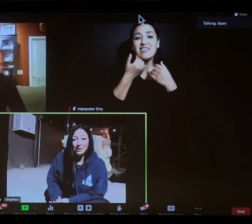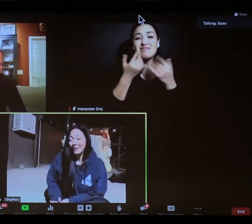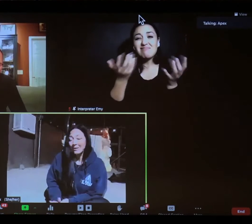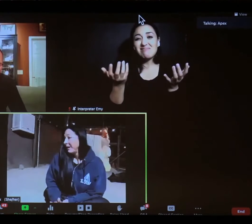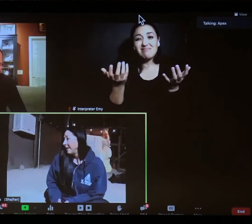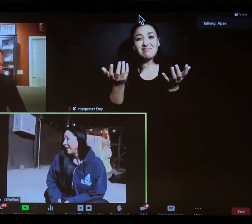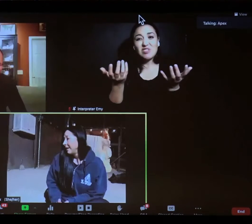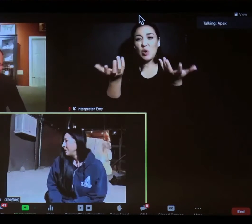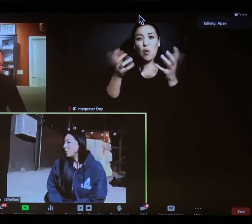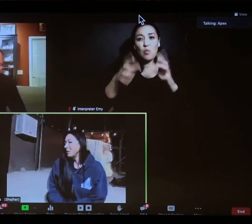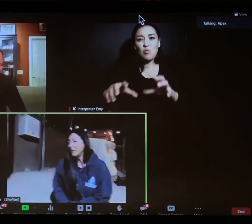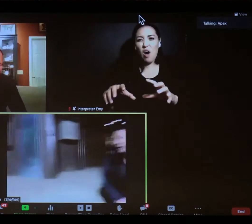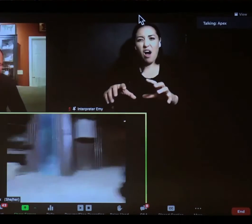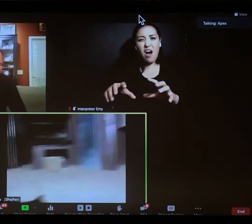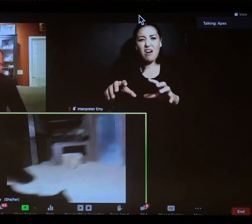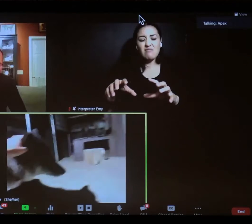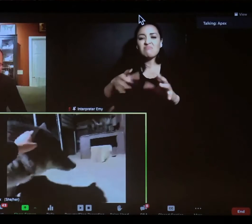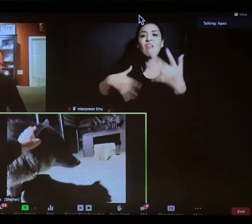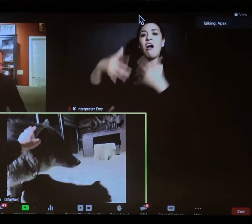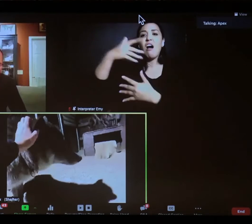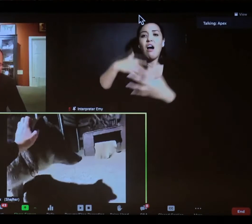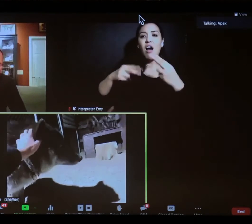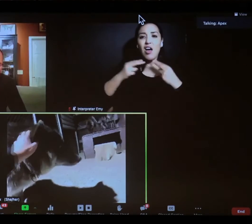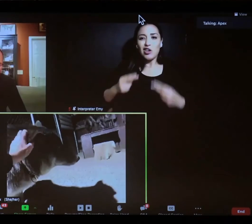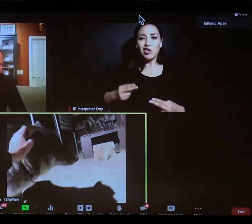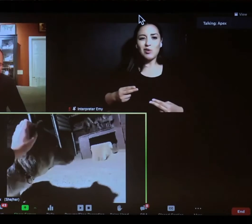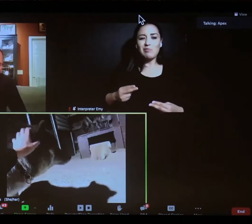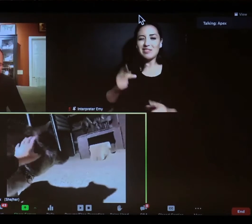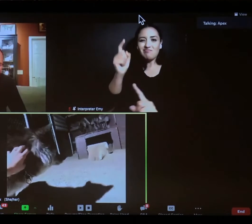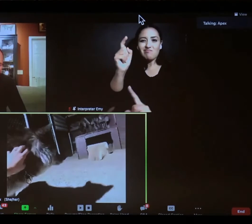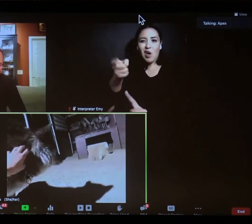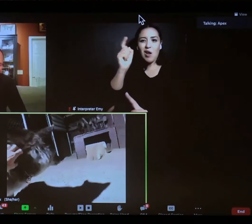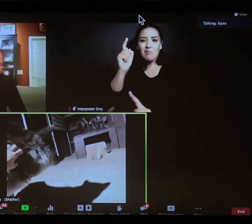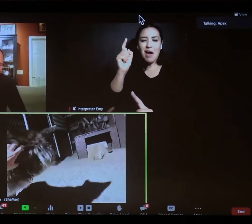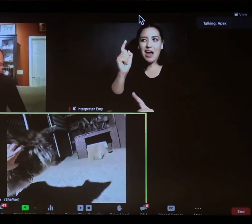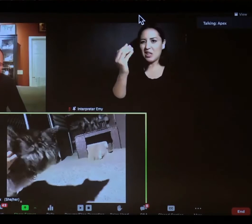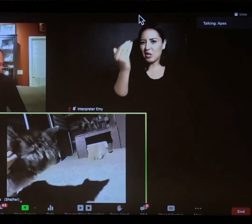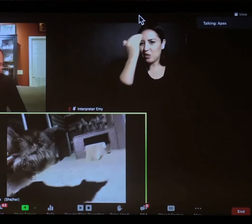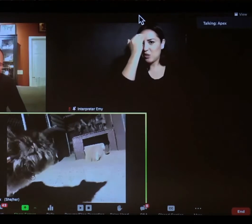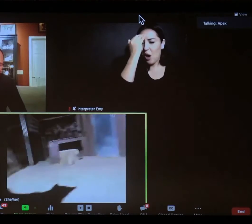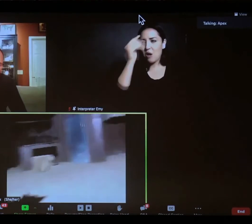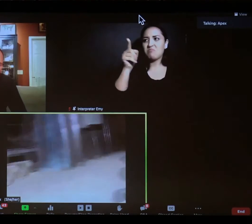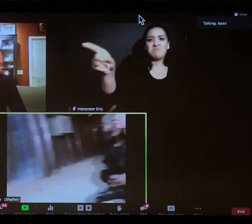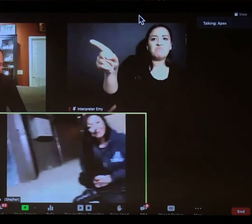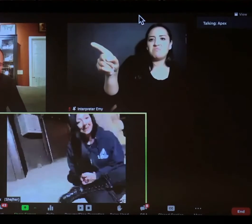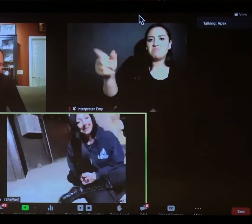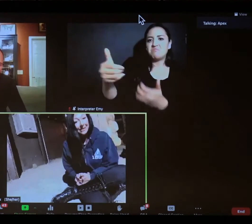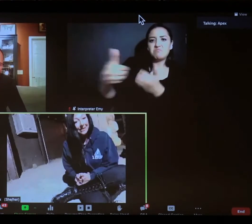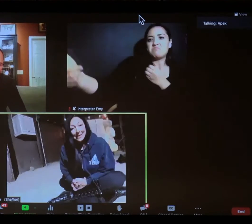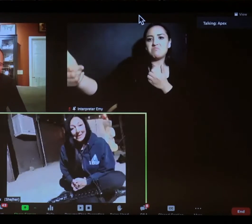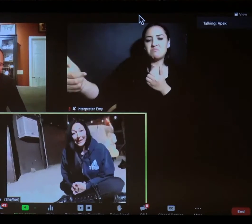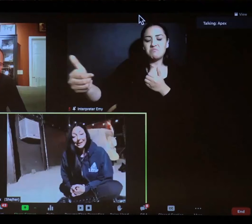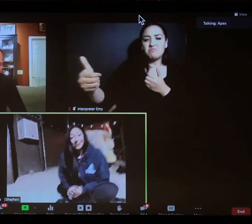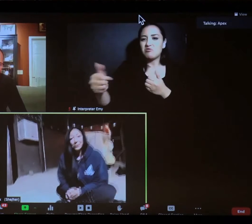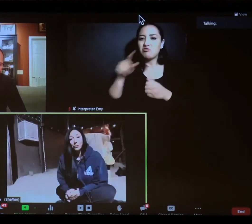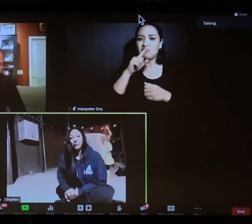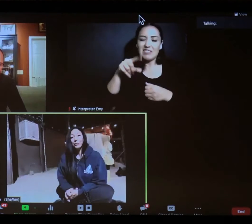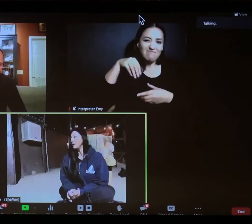humans. I believe they automatically recognize us as competitive predators. It's in their DNA.